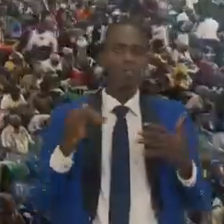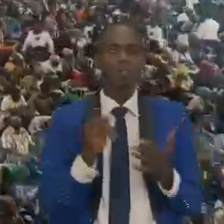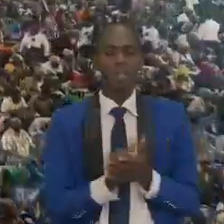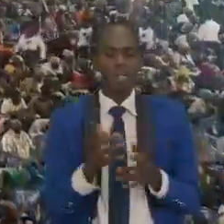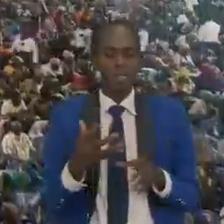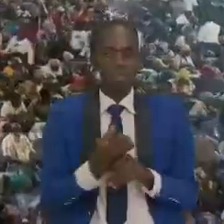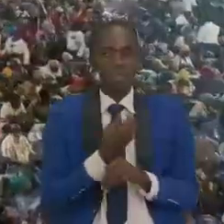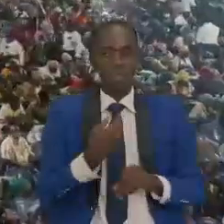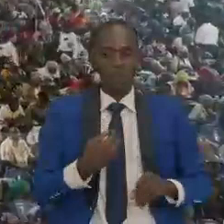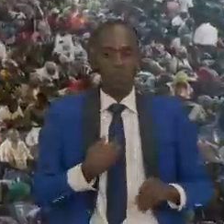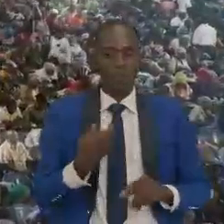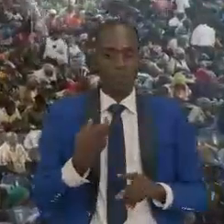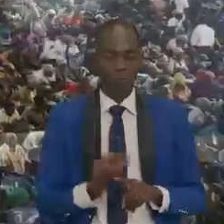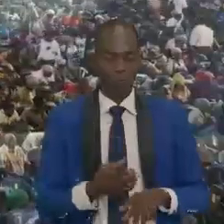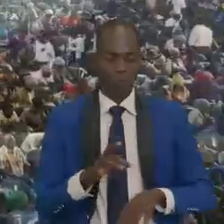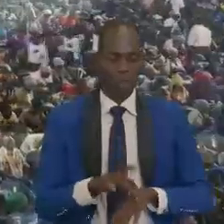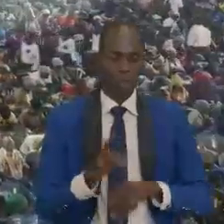earth to heaven.